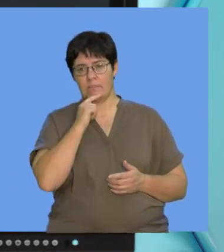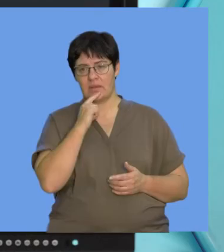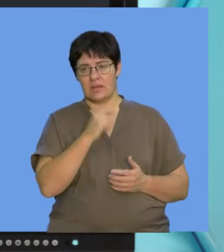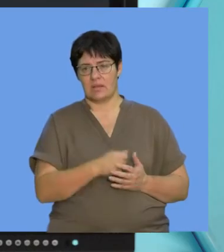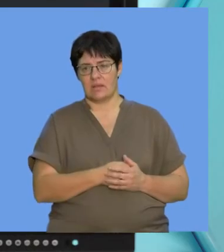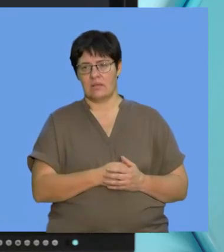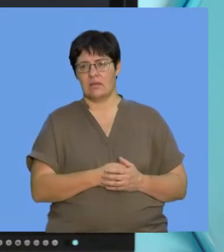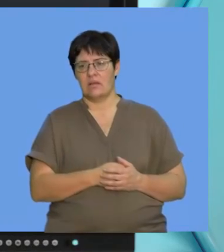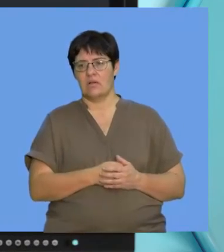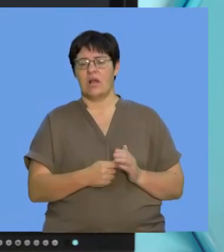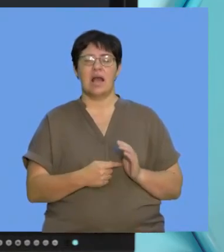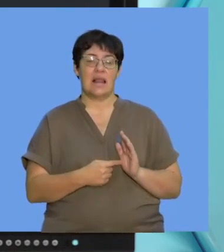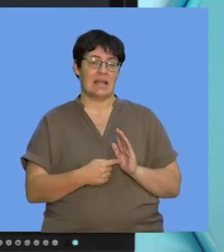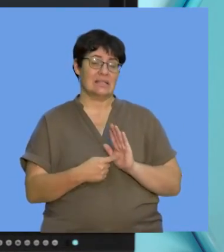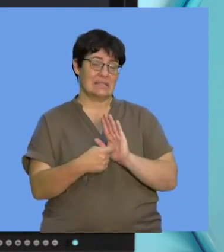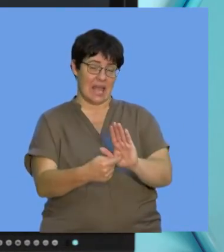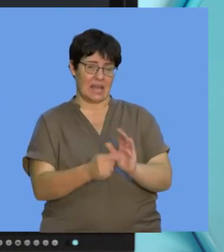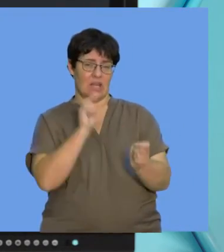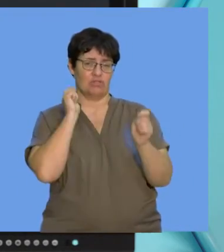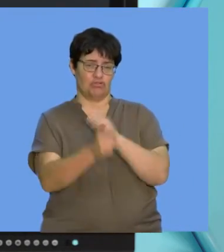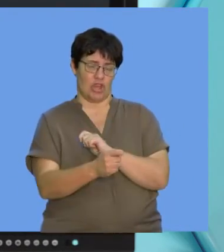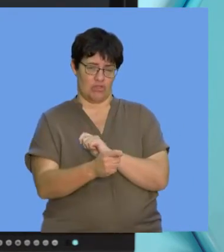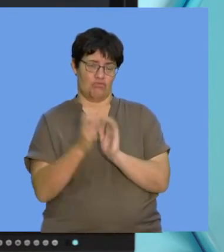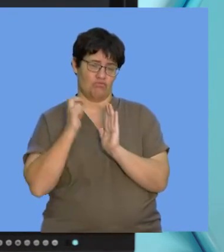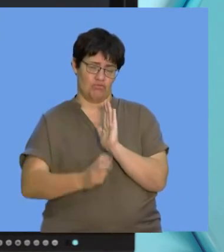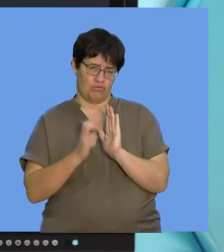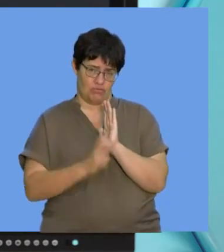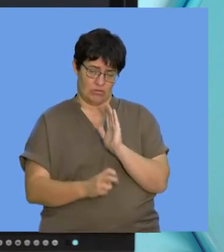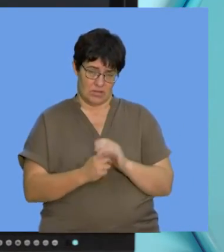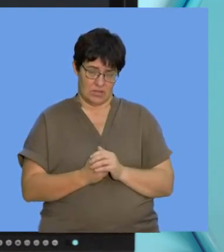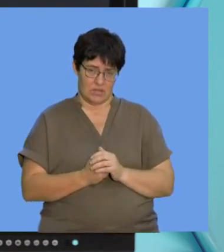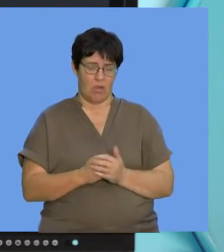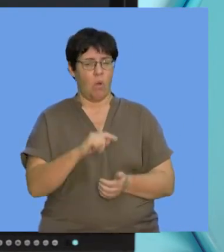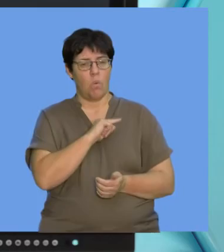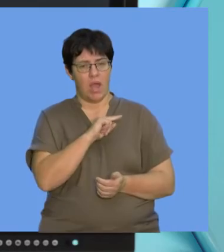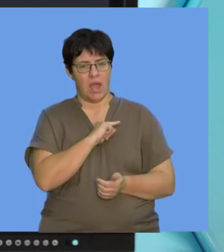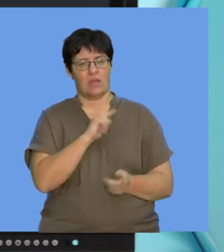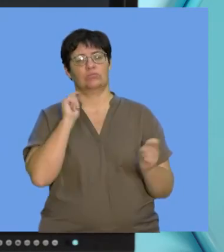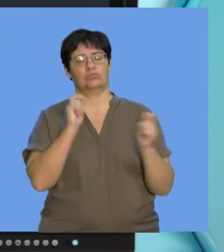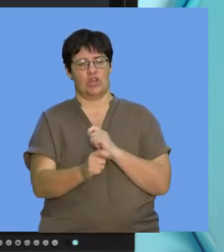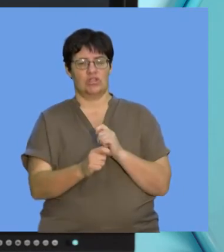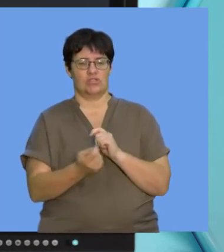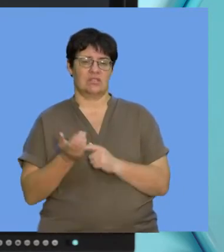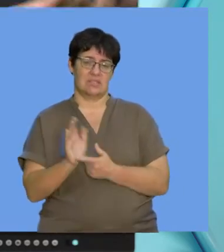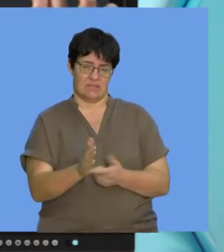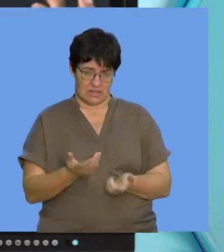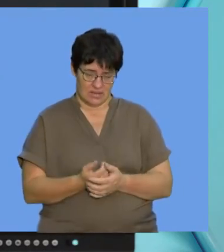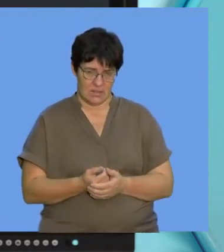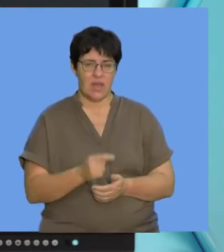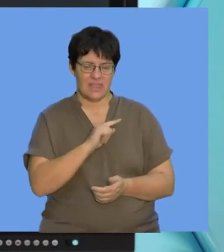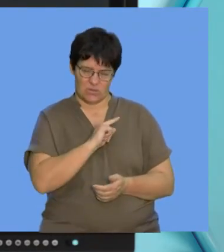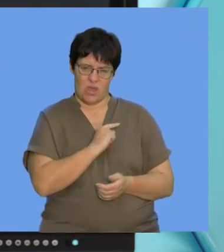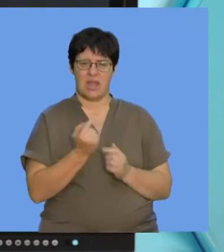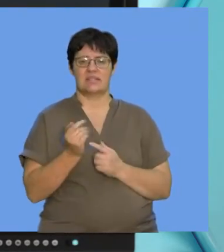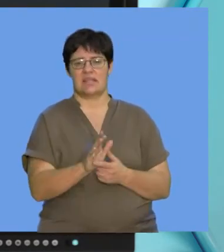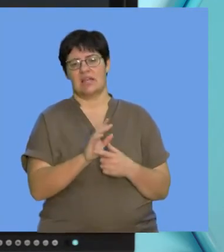the sign change rule, right? Although it's just because you're changing the sign, so that's why we're saying it's a